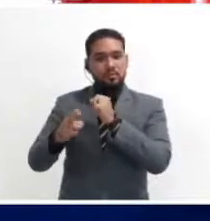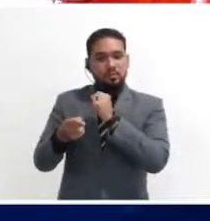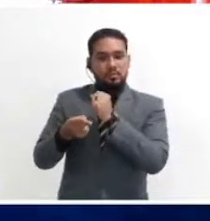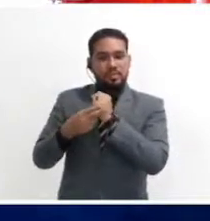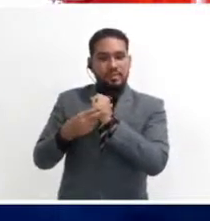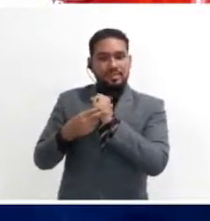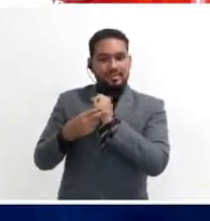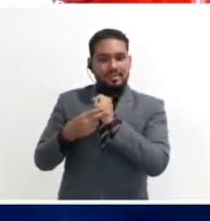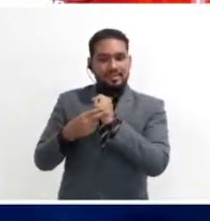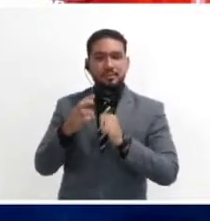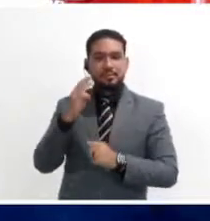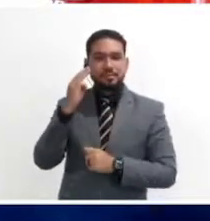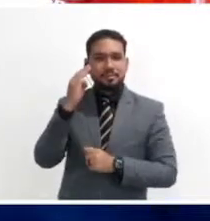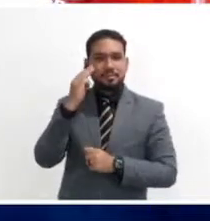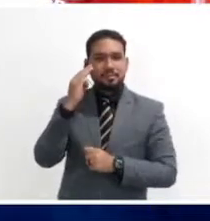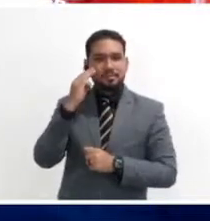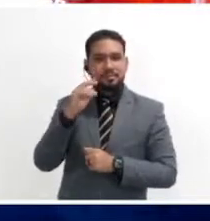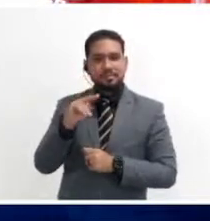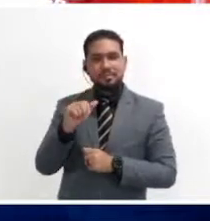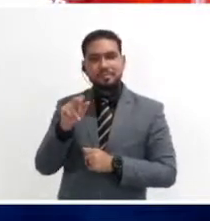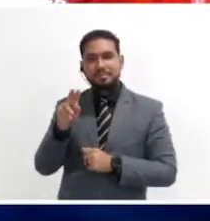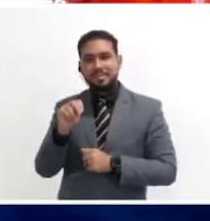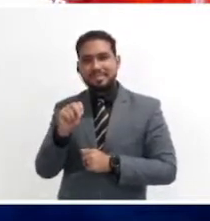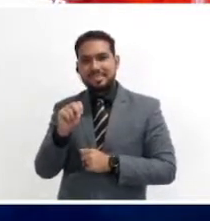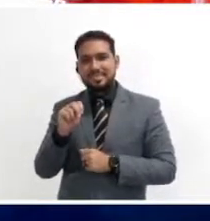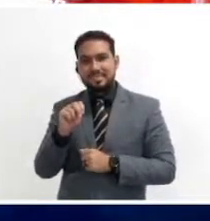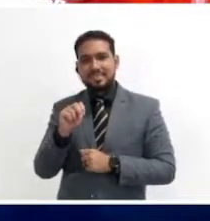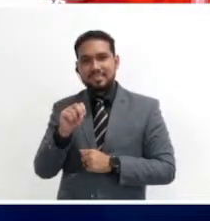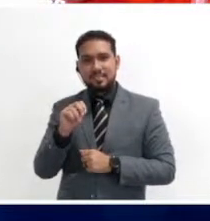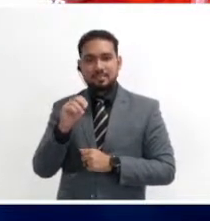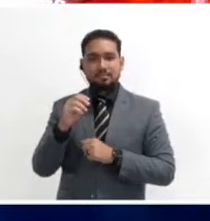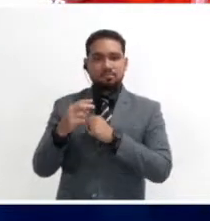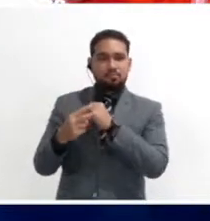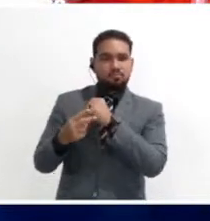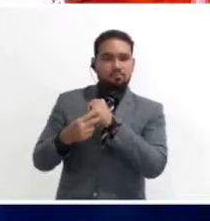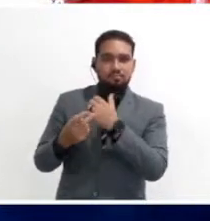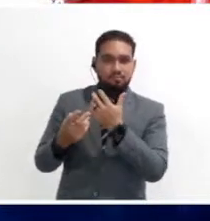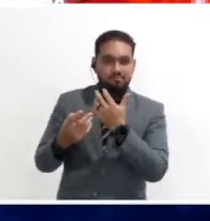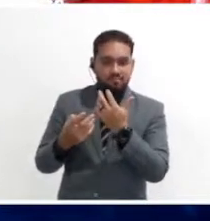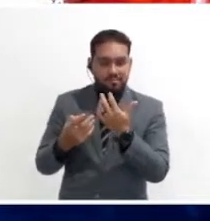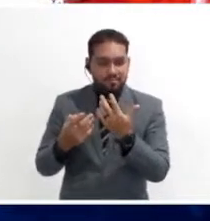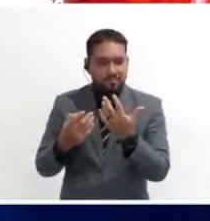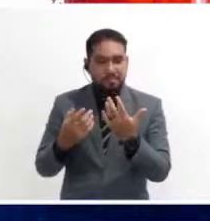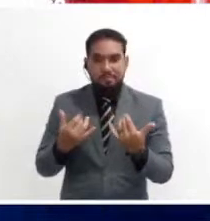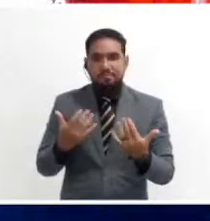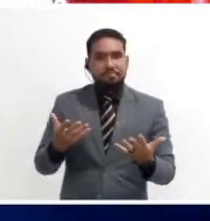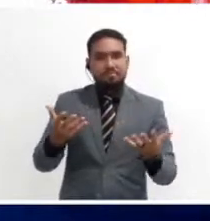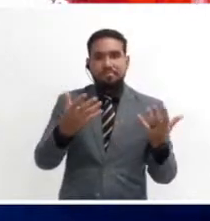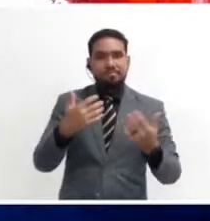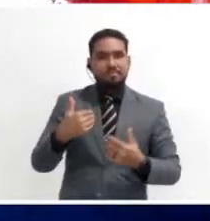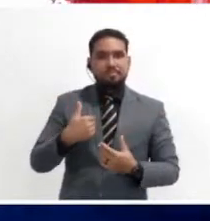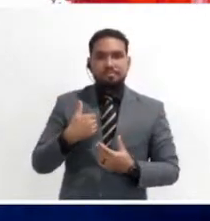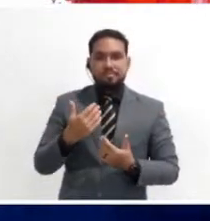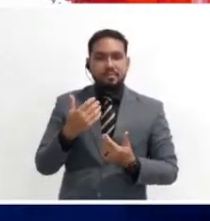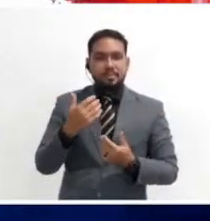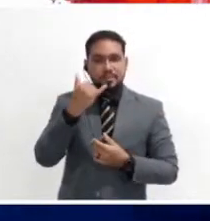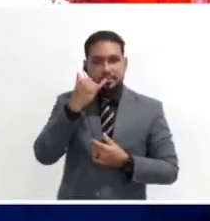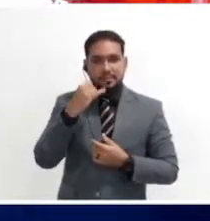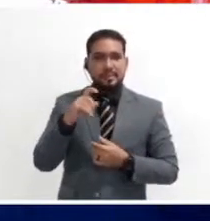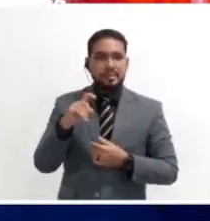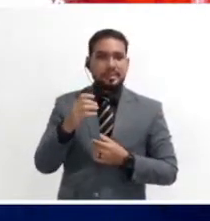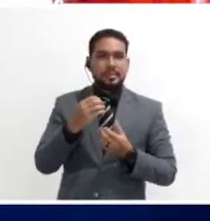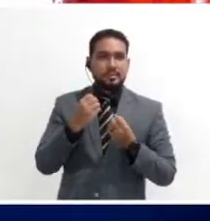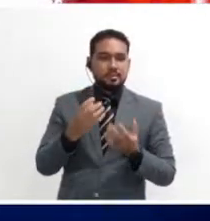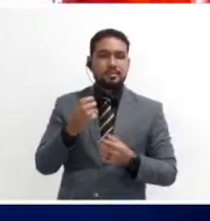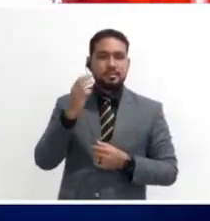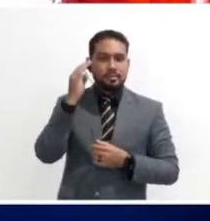the phones and all our other devices, the need for memory is kind of unstoppable. And what that translates